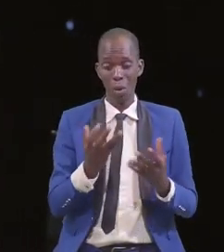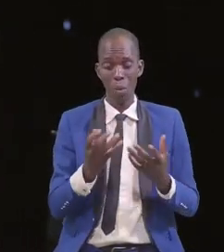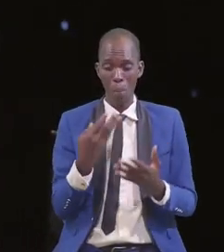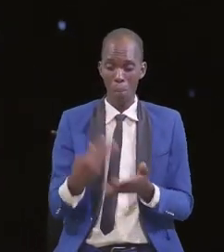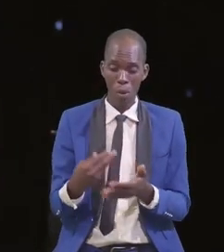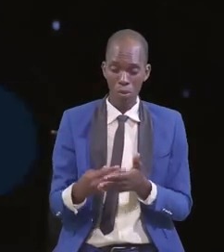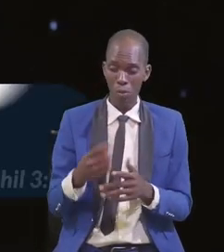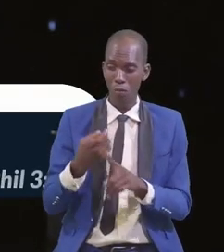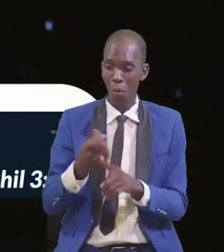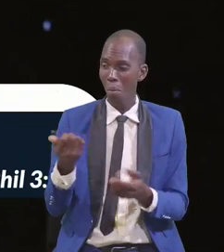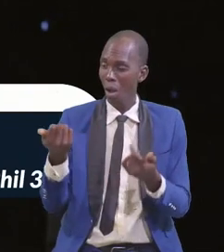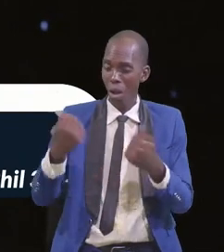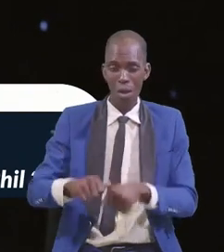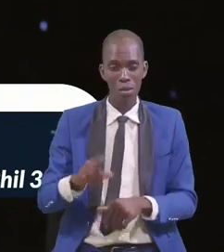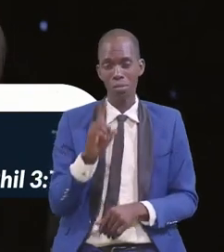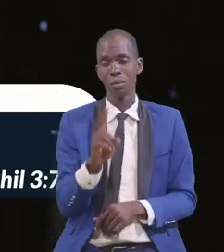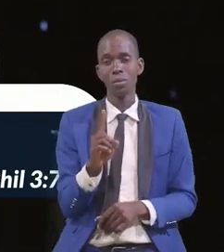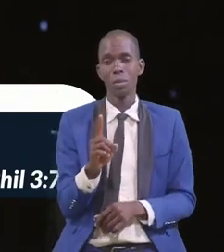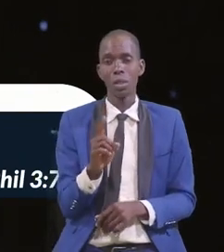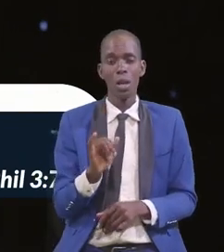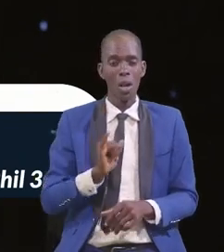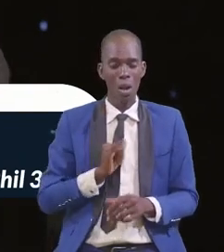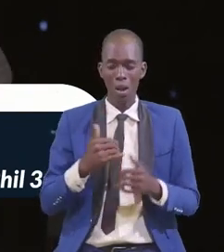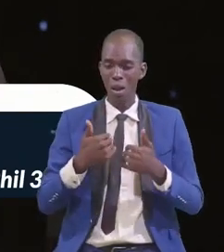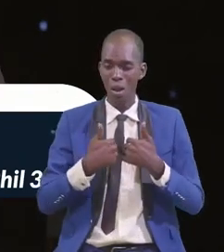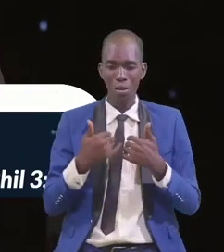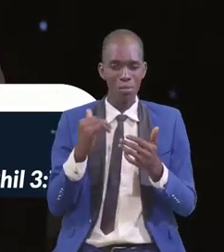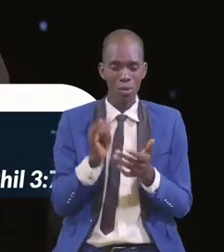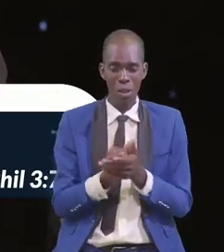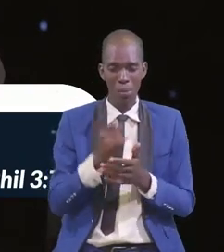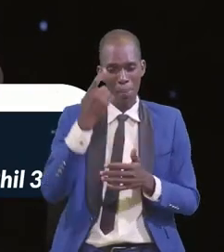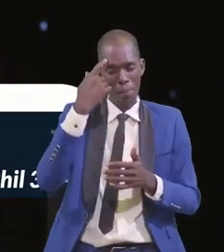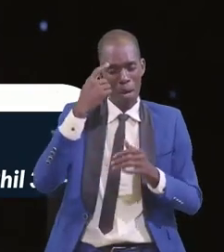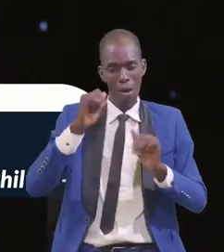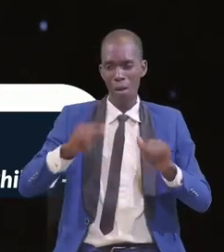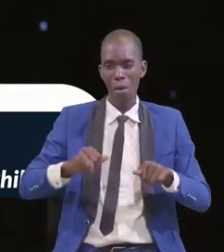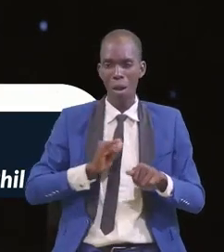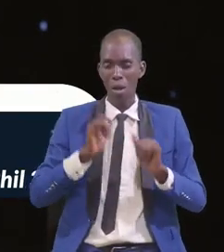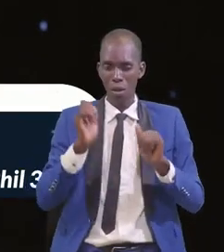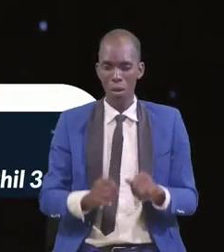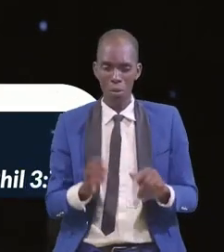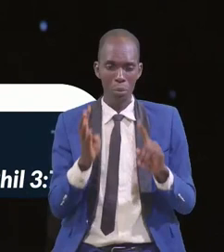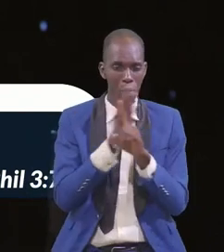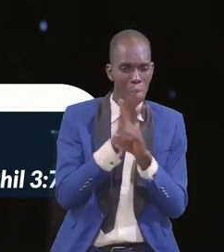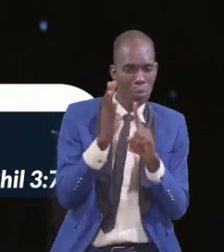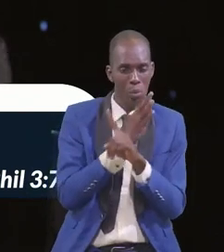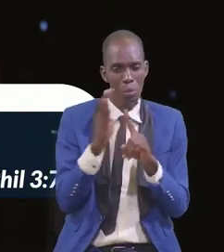anybody, anybody, I have that ability to talk them into it. And